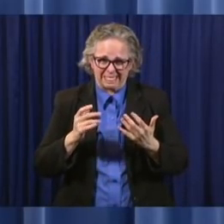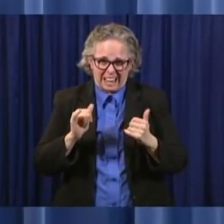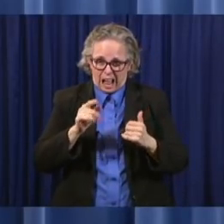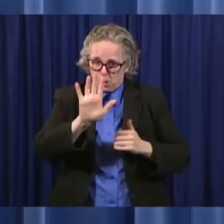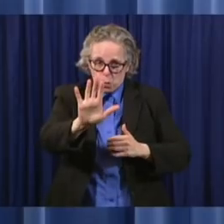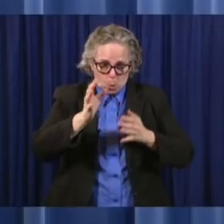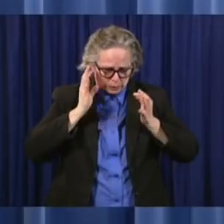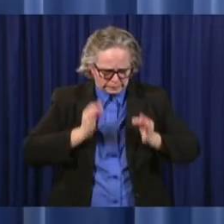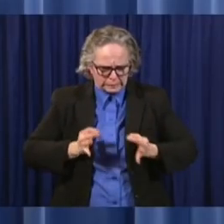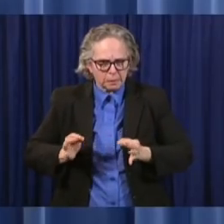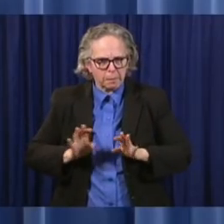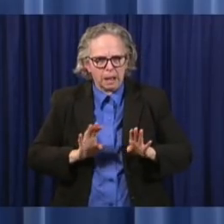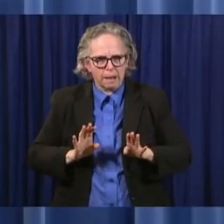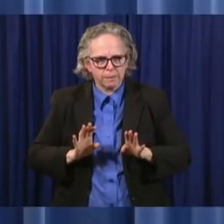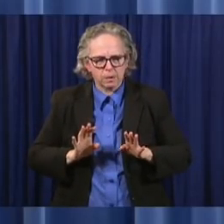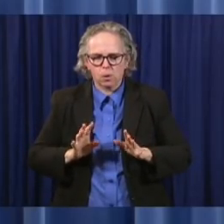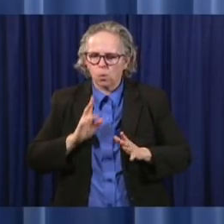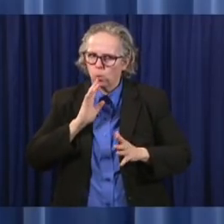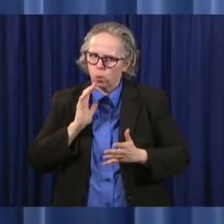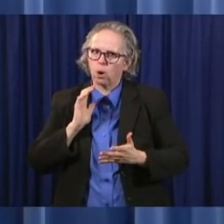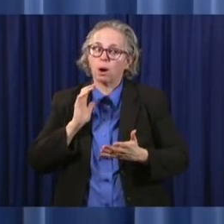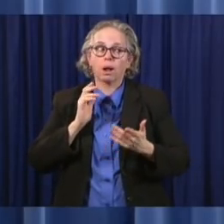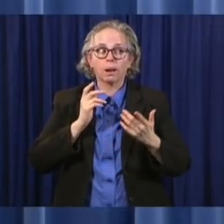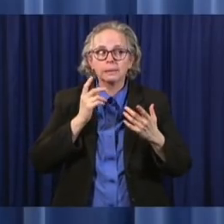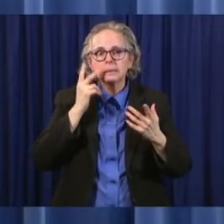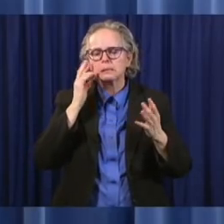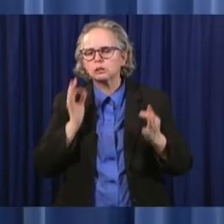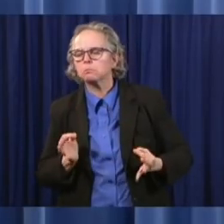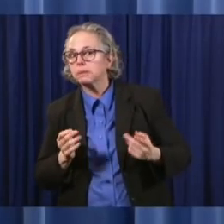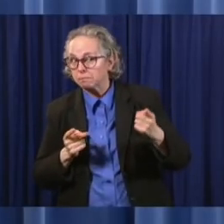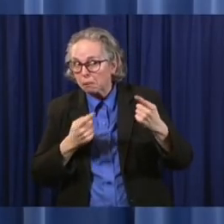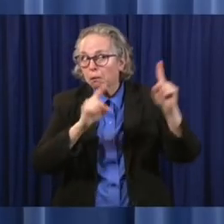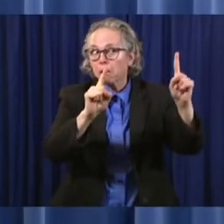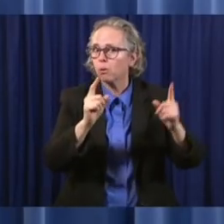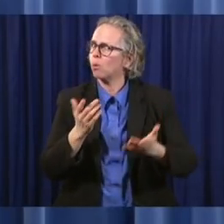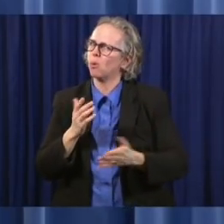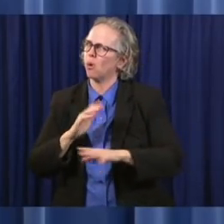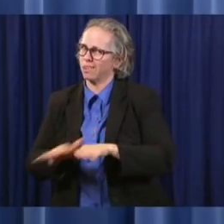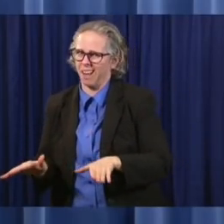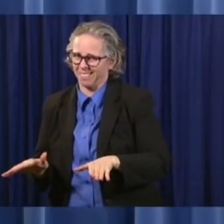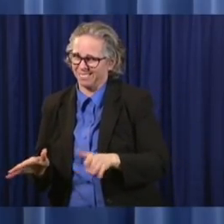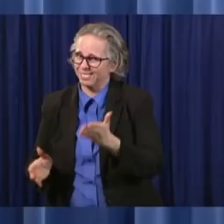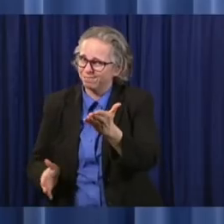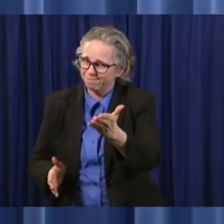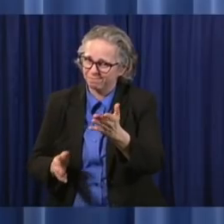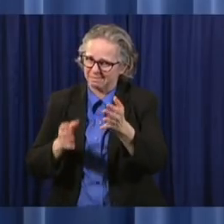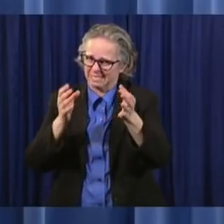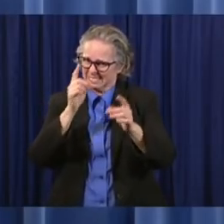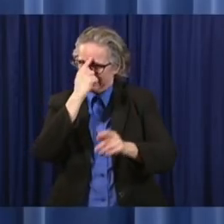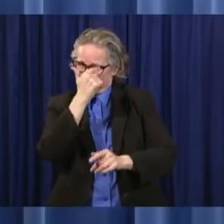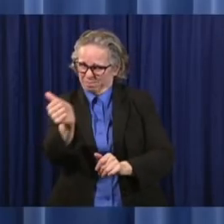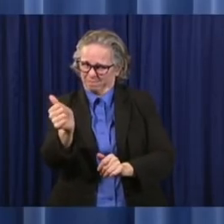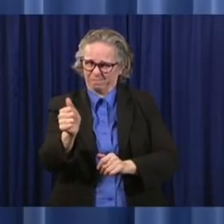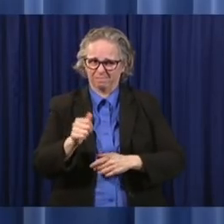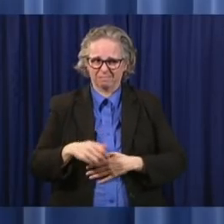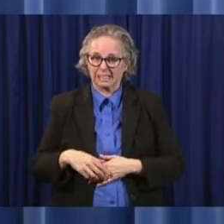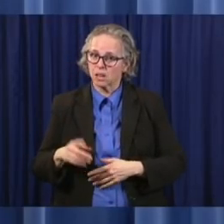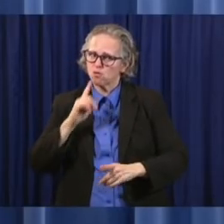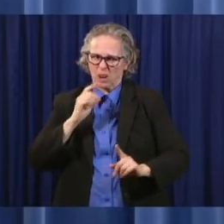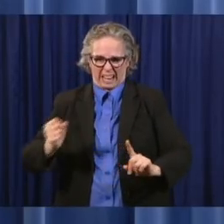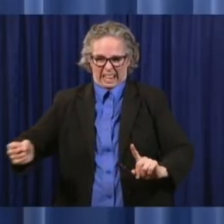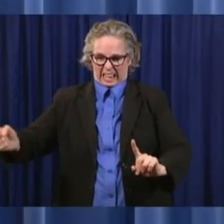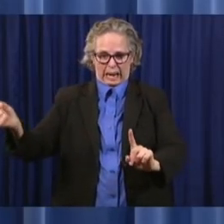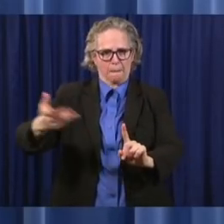really, whether we can do this or not. This is a gamble. This is a new part of